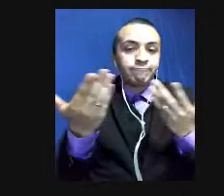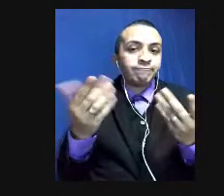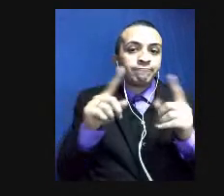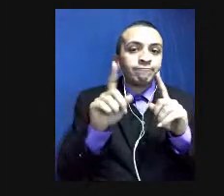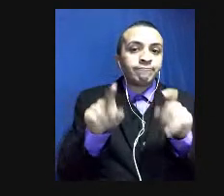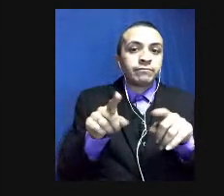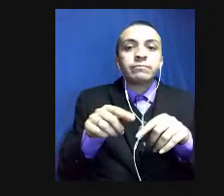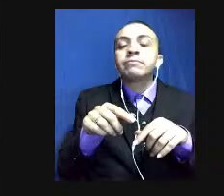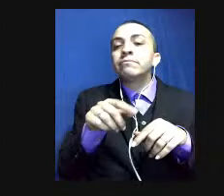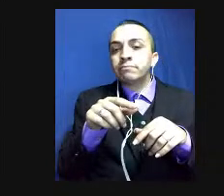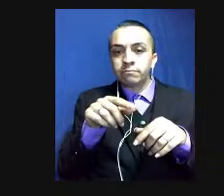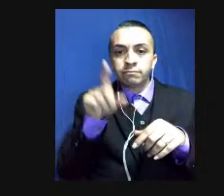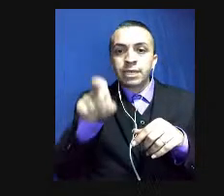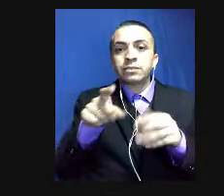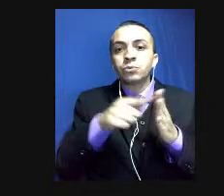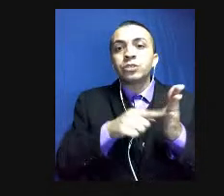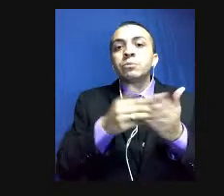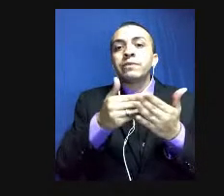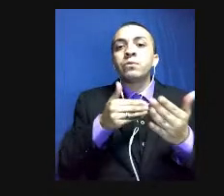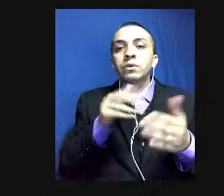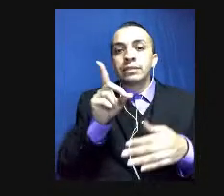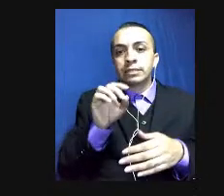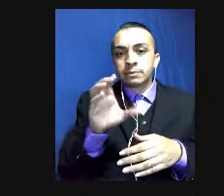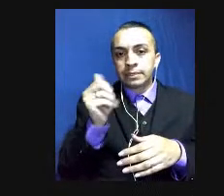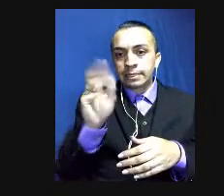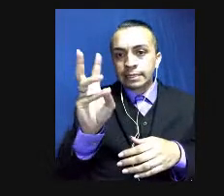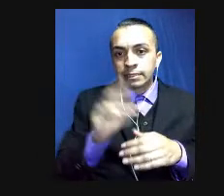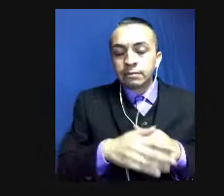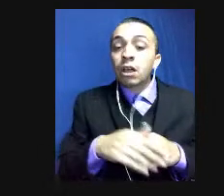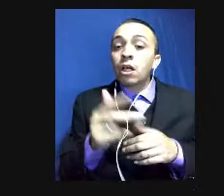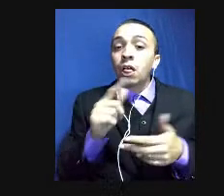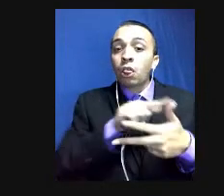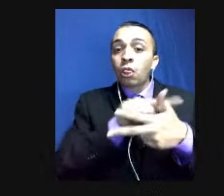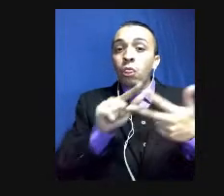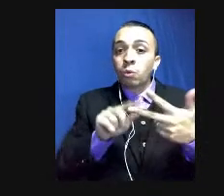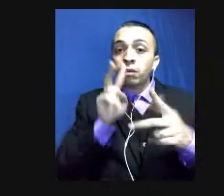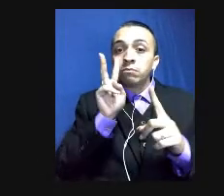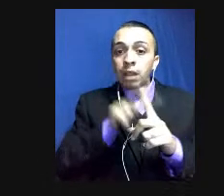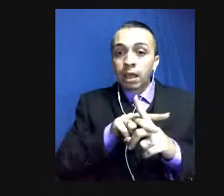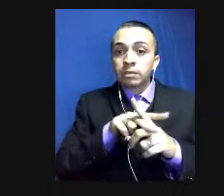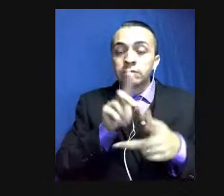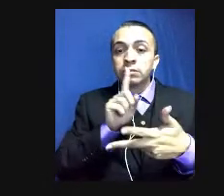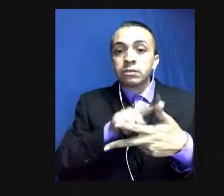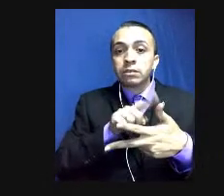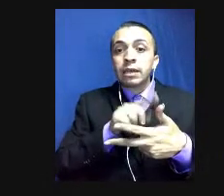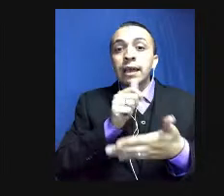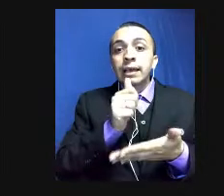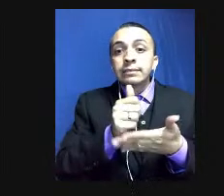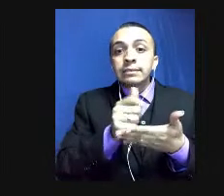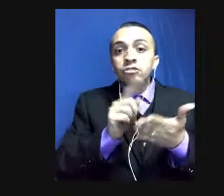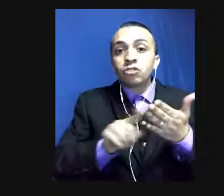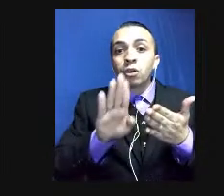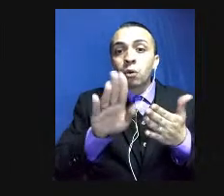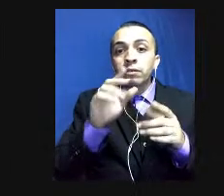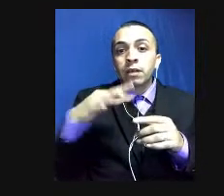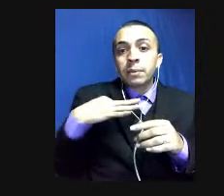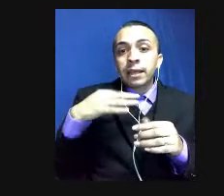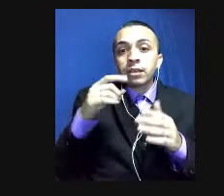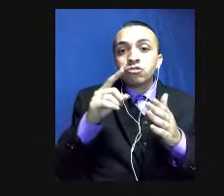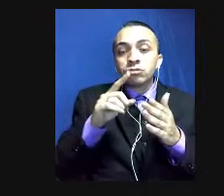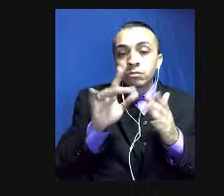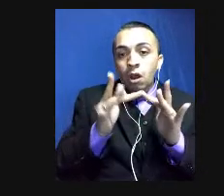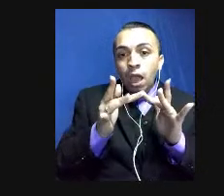December 16th. There are three primary ways to apply. Apply for assistance or check your application status online